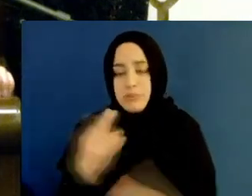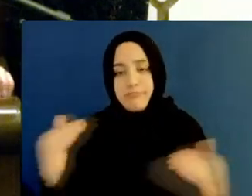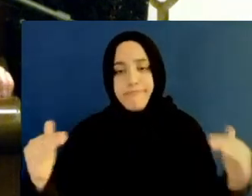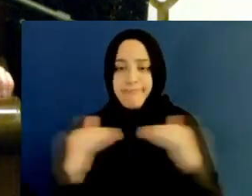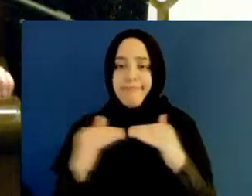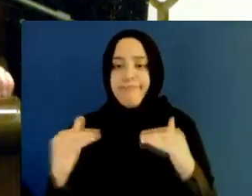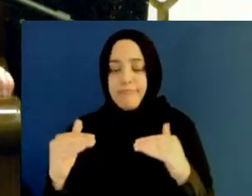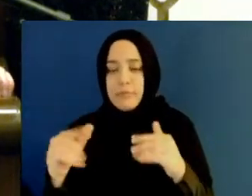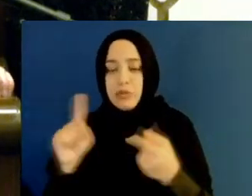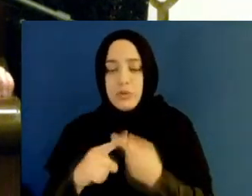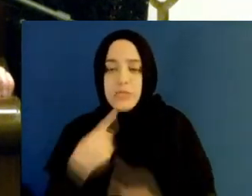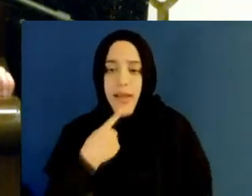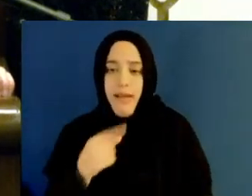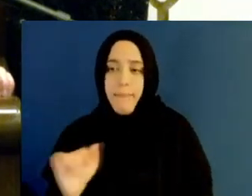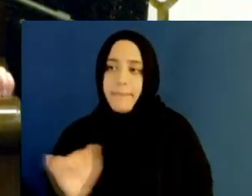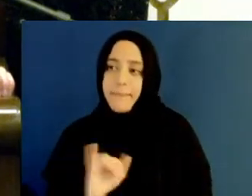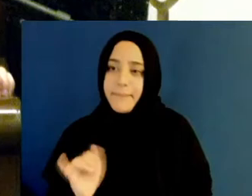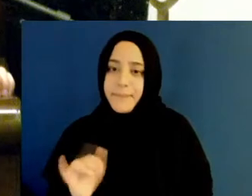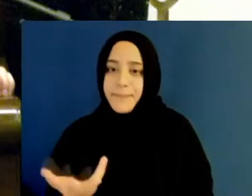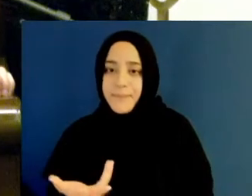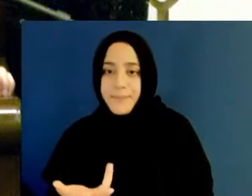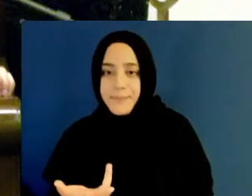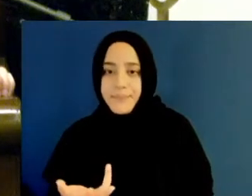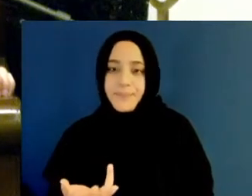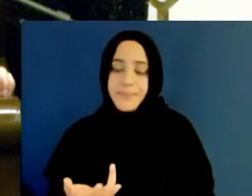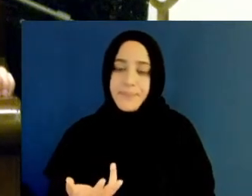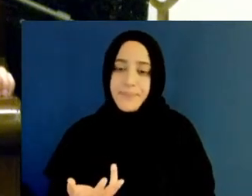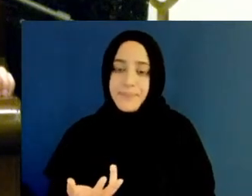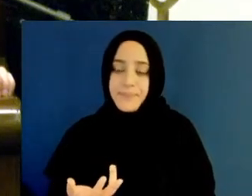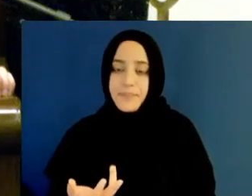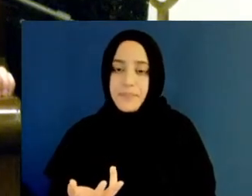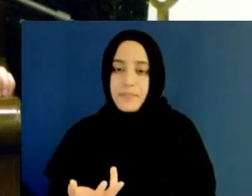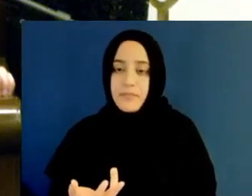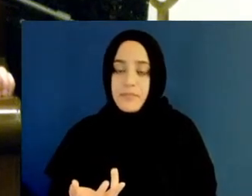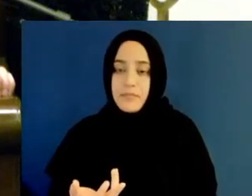saying Uthkila bil jirah, yani